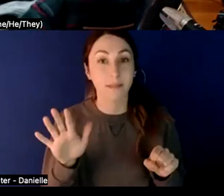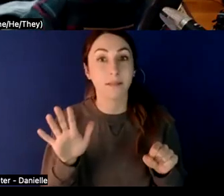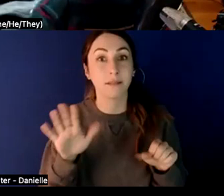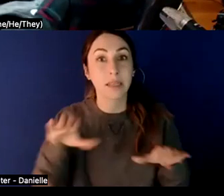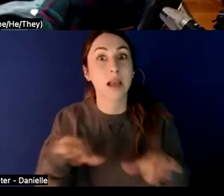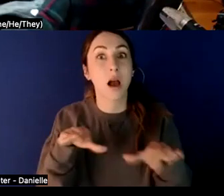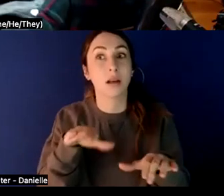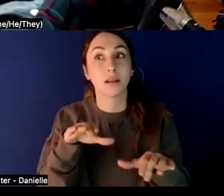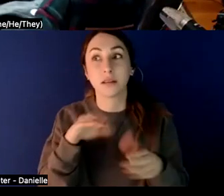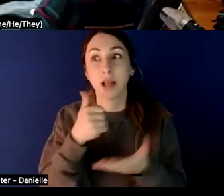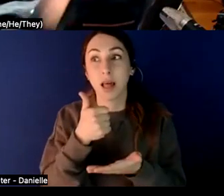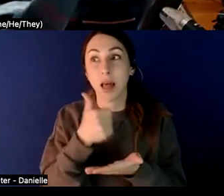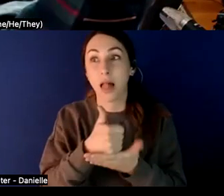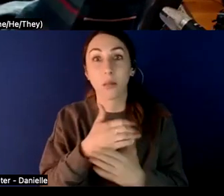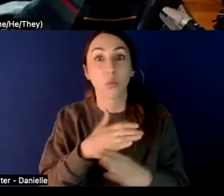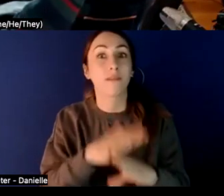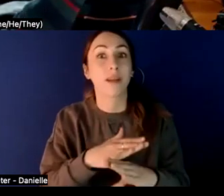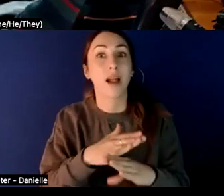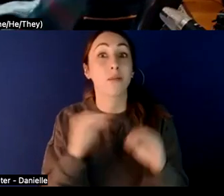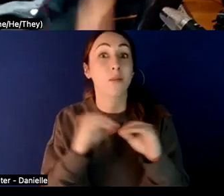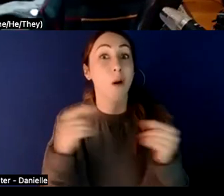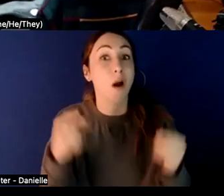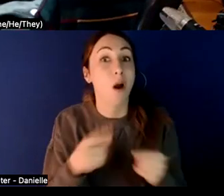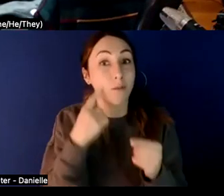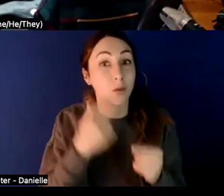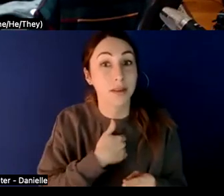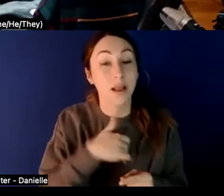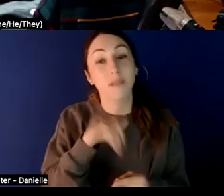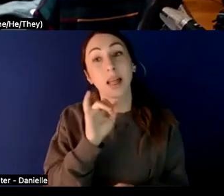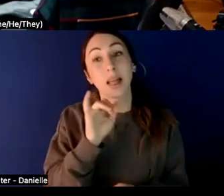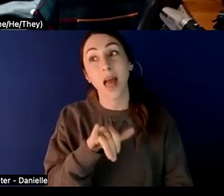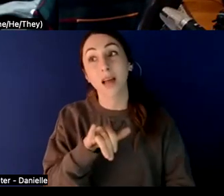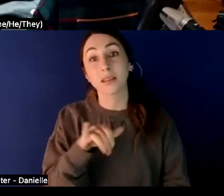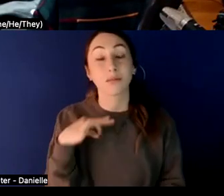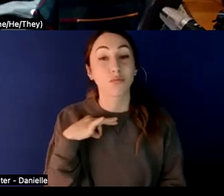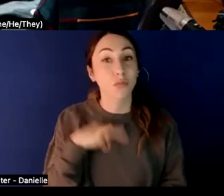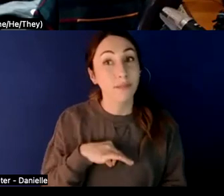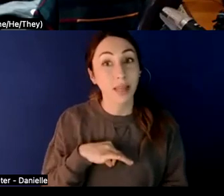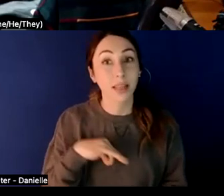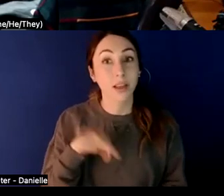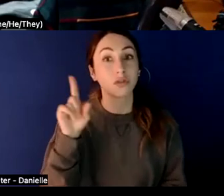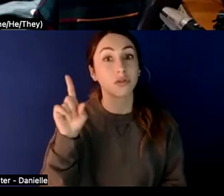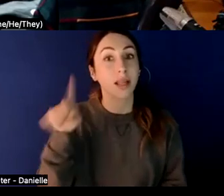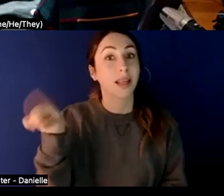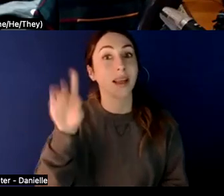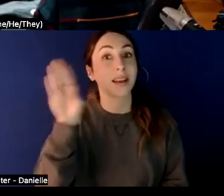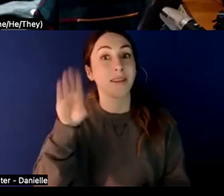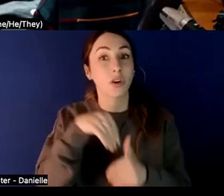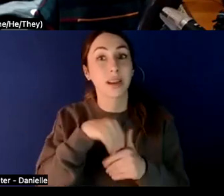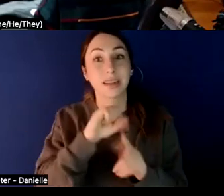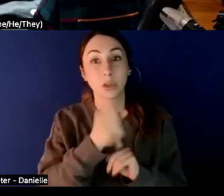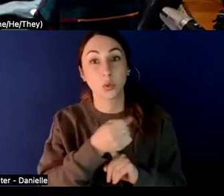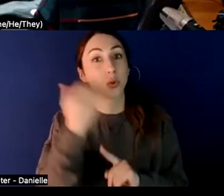from happening to yourself, then remind yourself that's a privilege, that they never had to be in the position to know that that